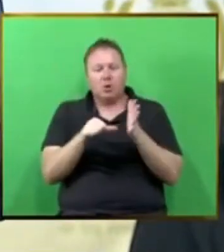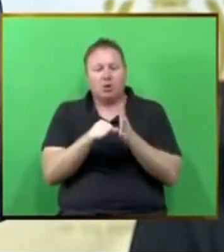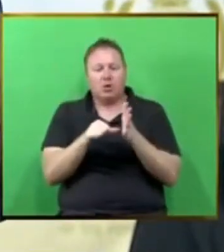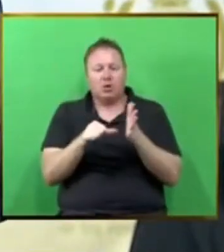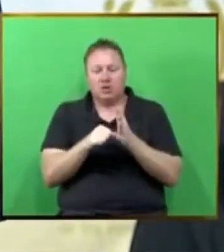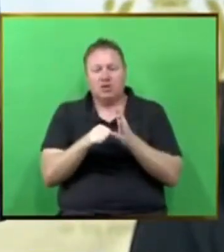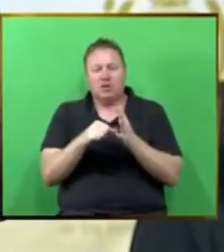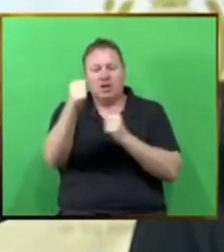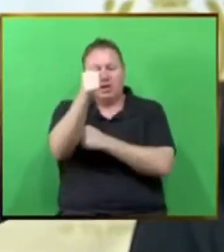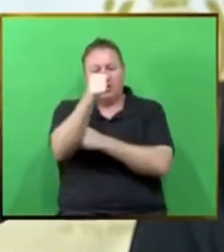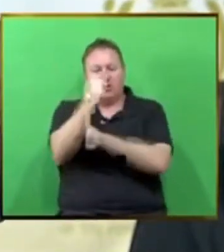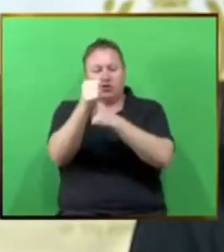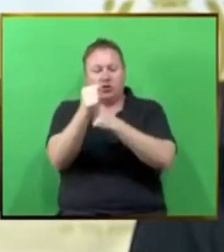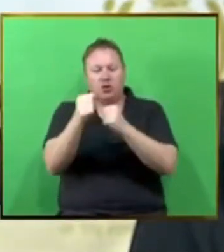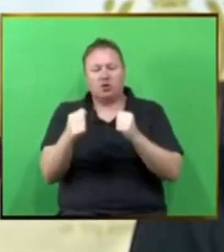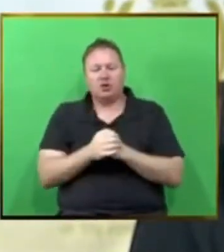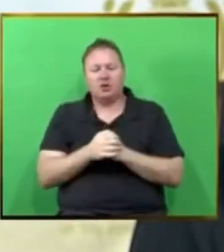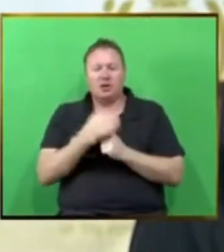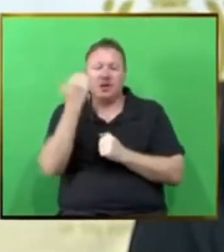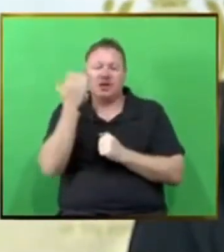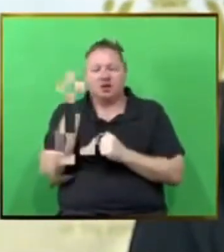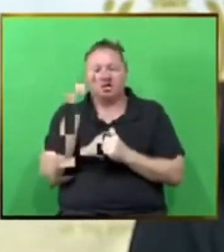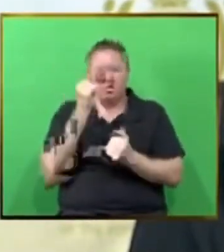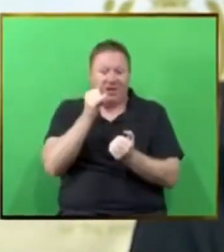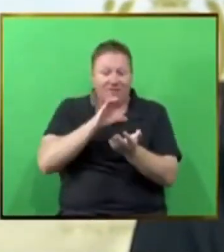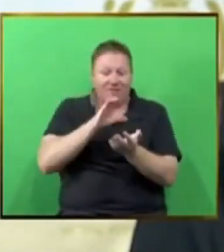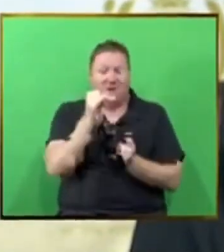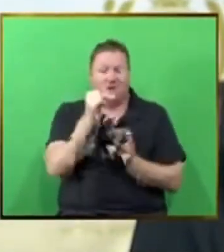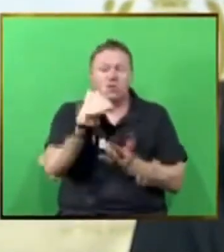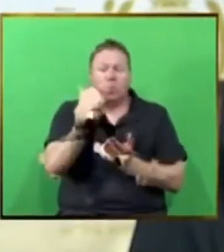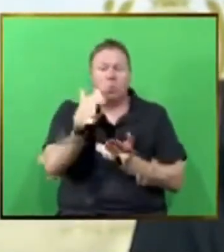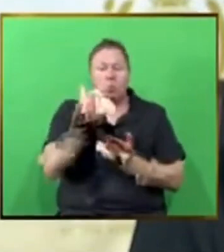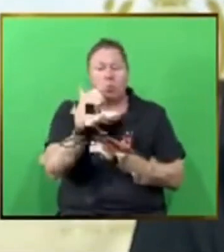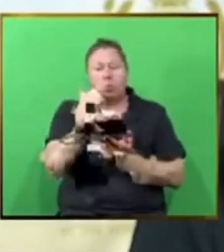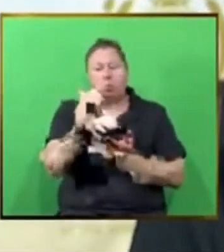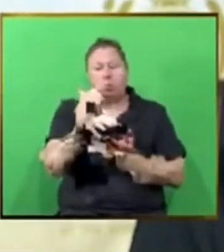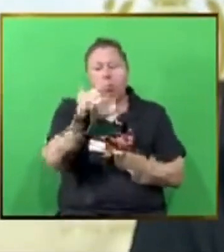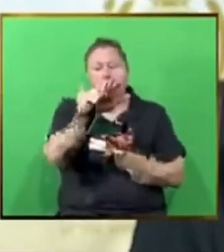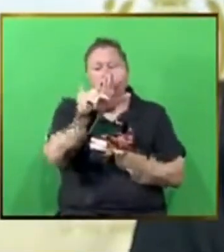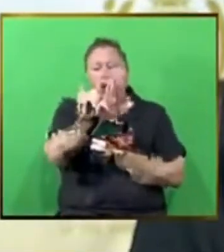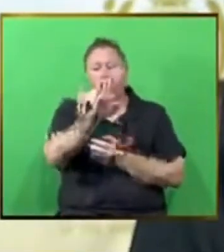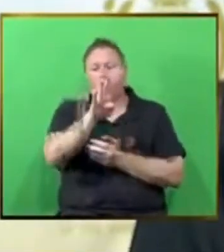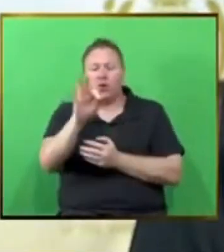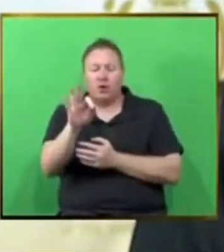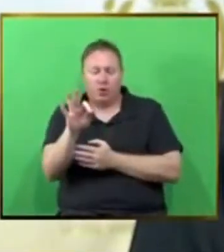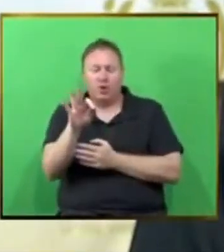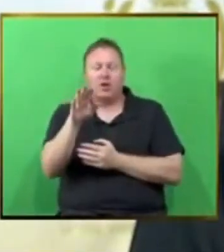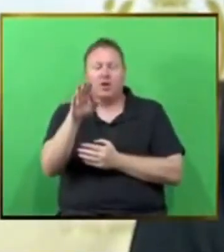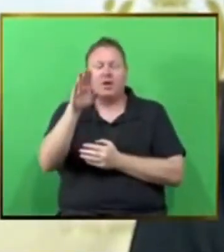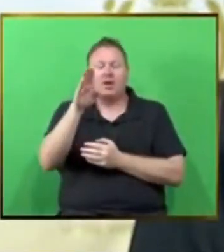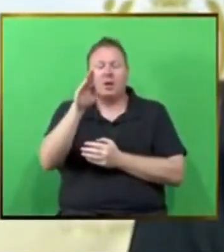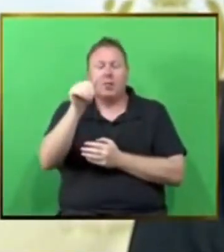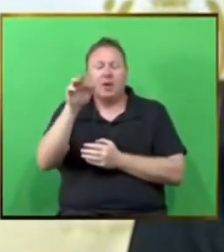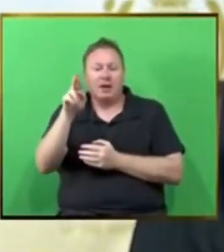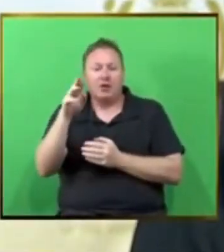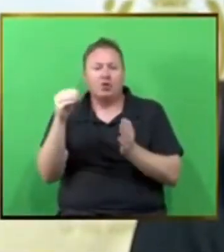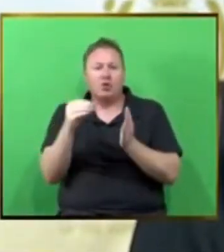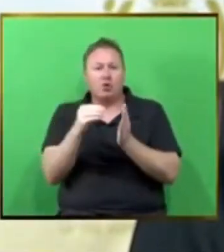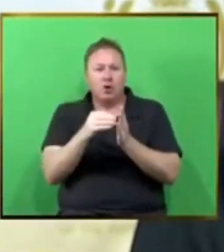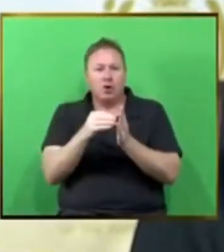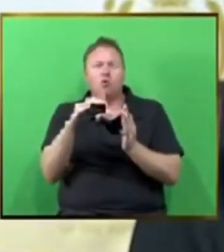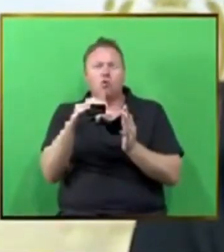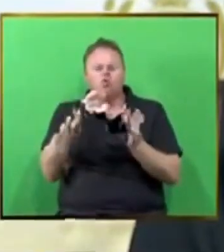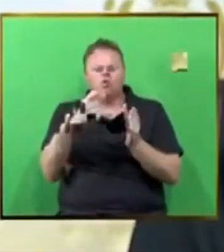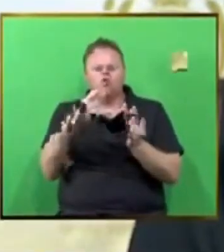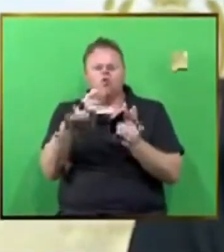provision. Government plans to invest more than 943 billion rand in public infrastructure. Spending